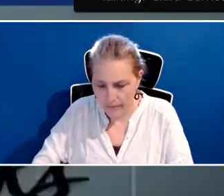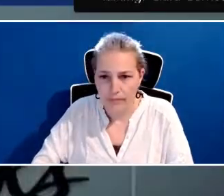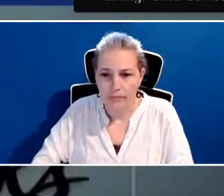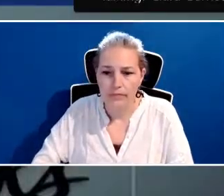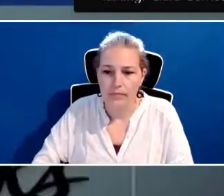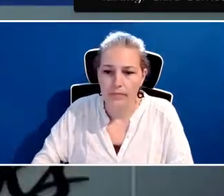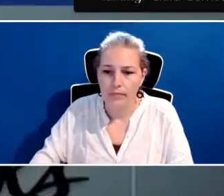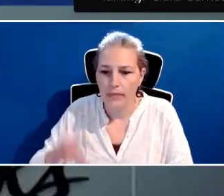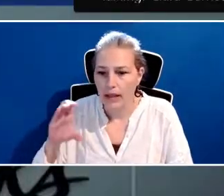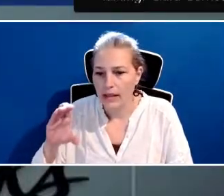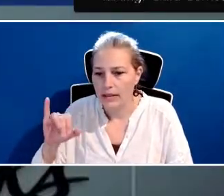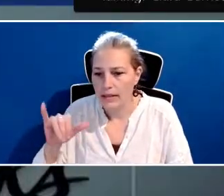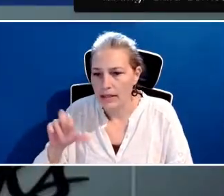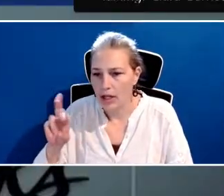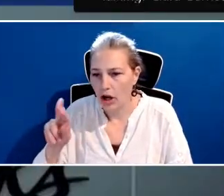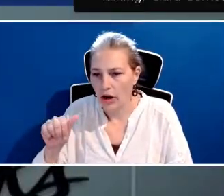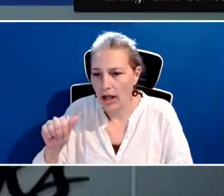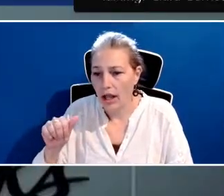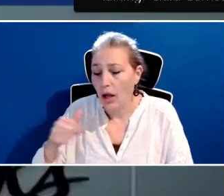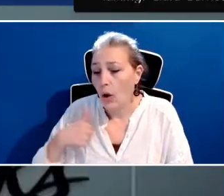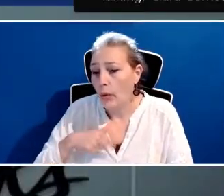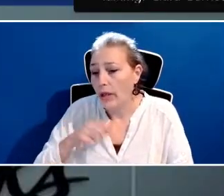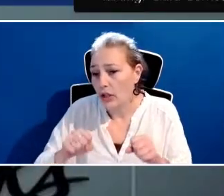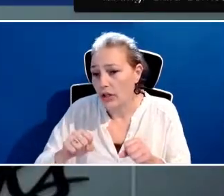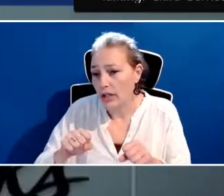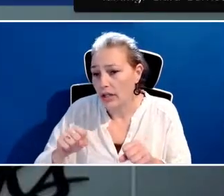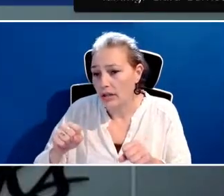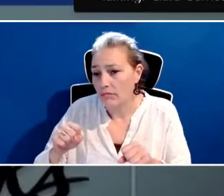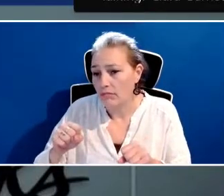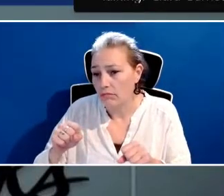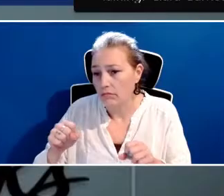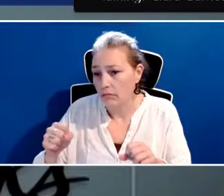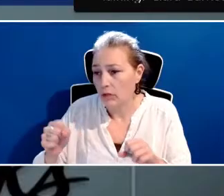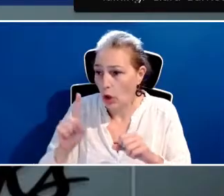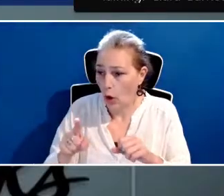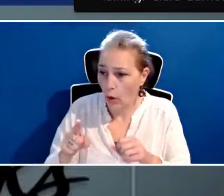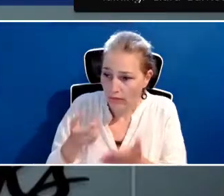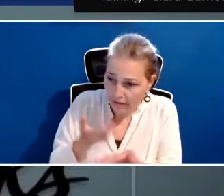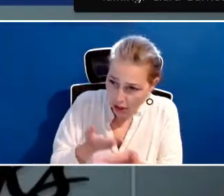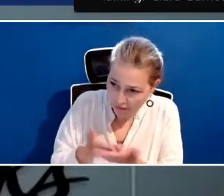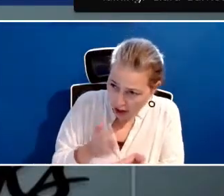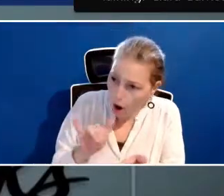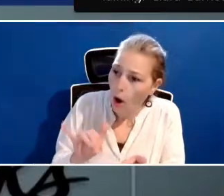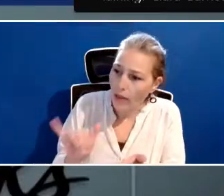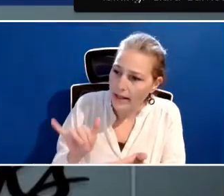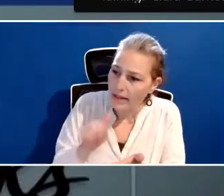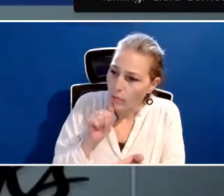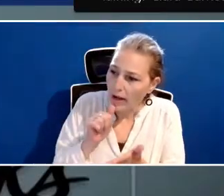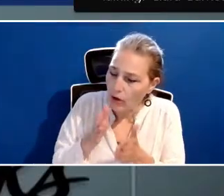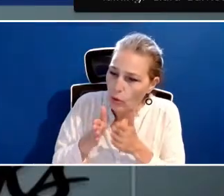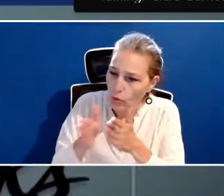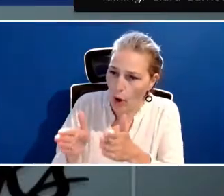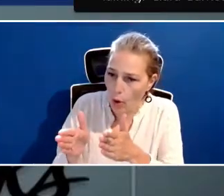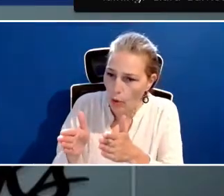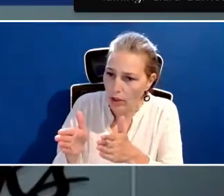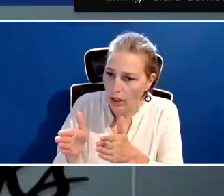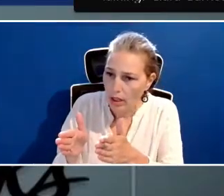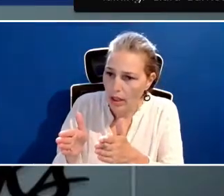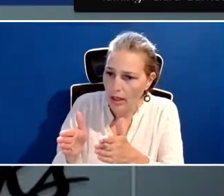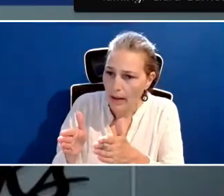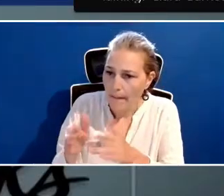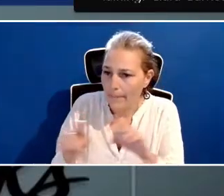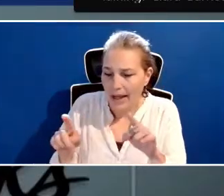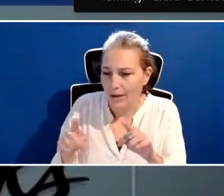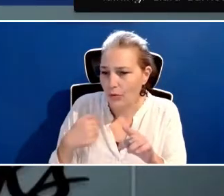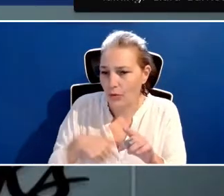What we could do is come out and verify that it's a private road, but it is the public roads that we would